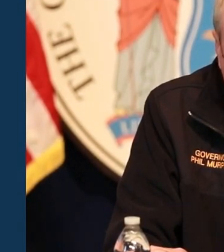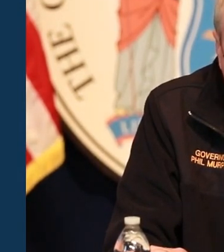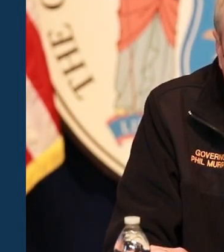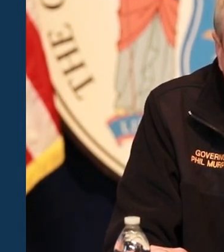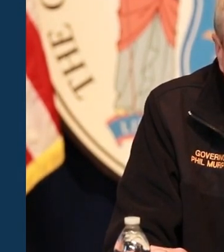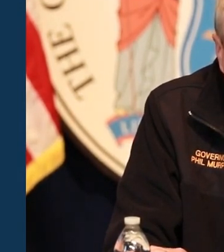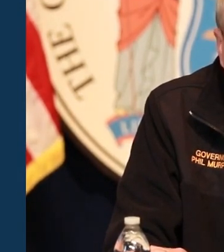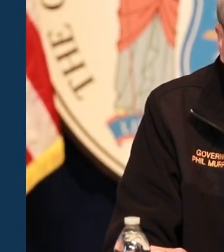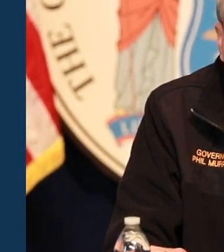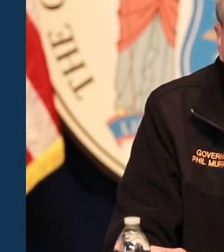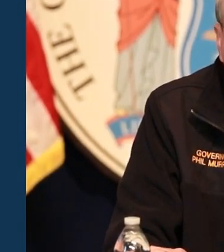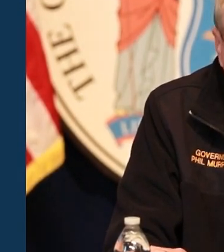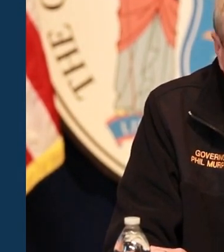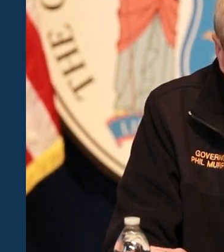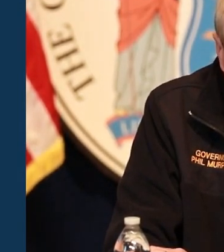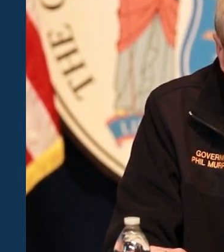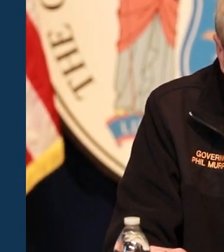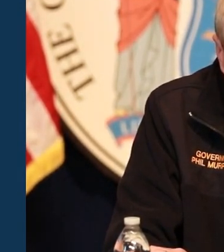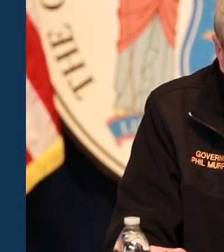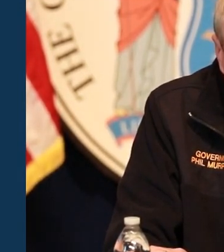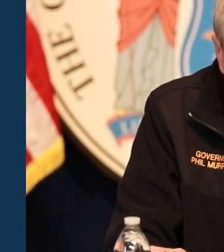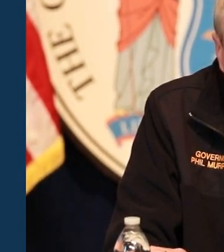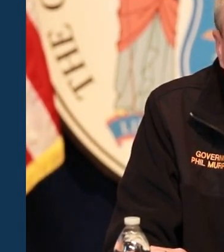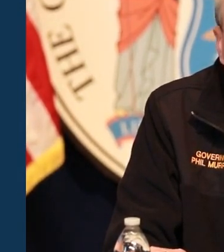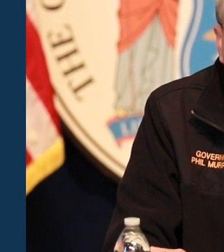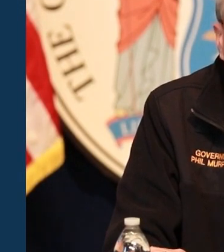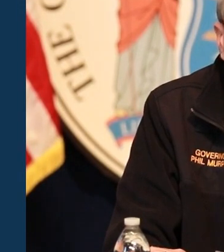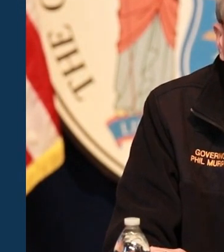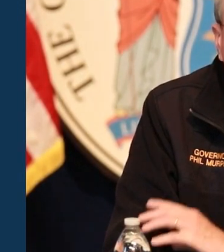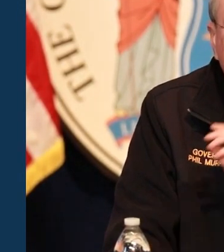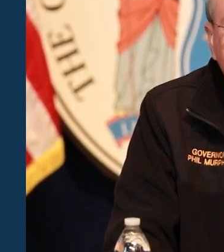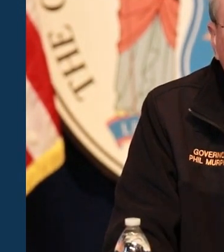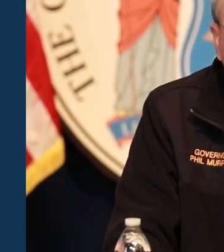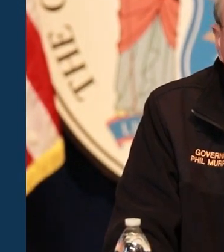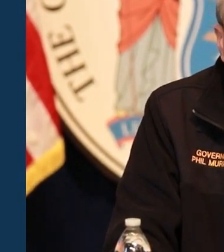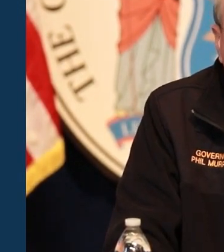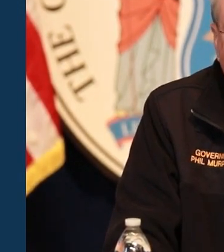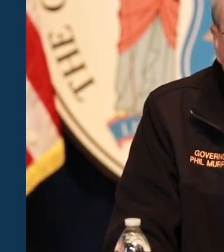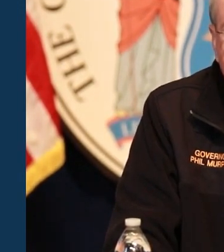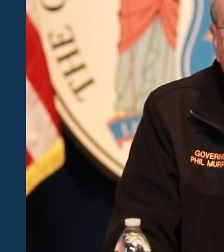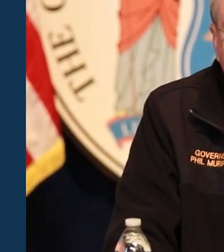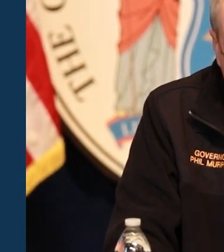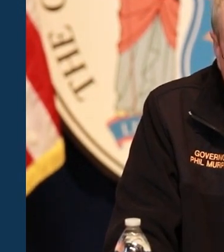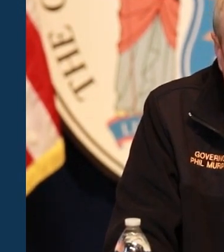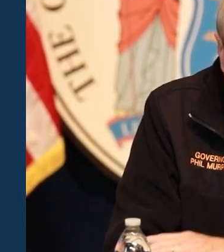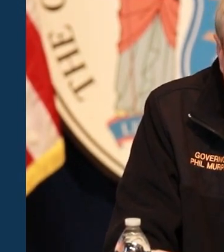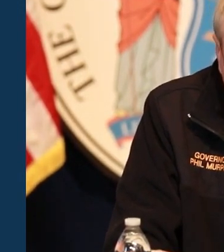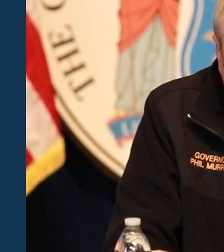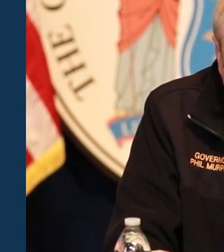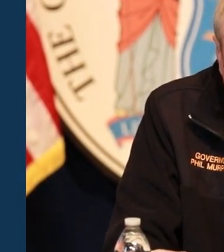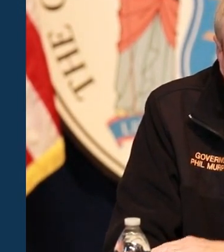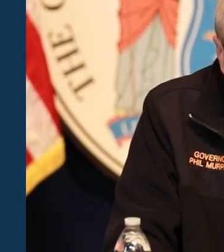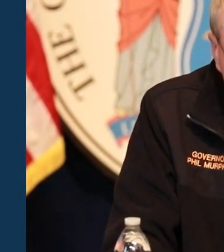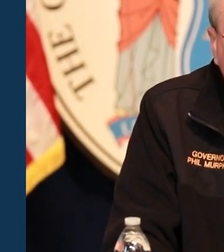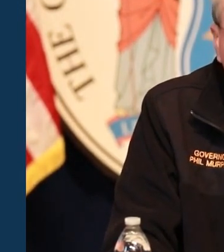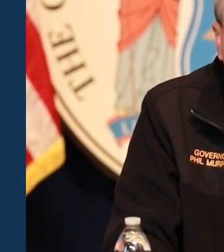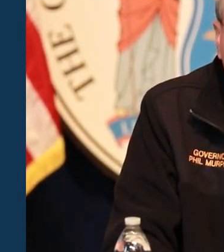subject to Department of Corrections supervision. As I noted, we have dual or twin responsibilities